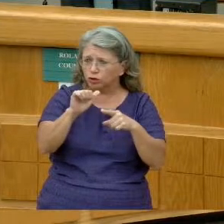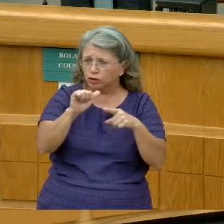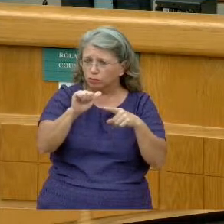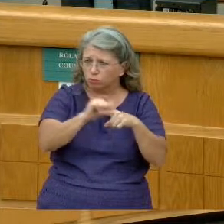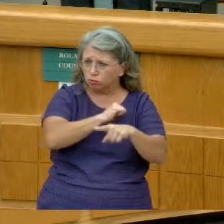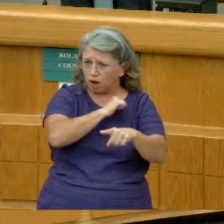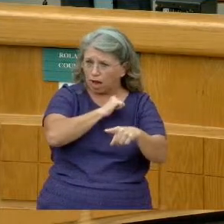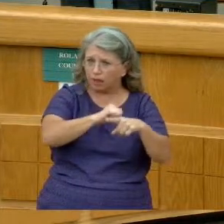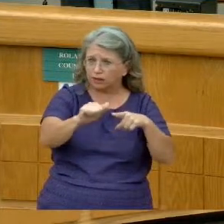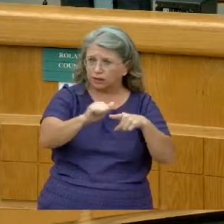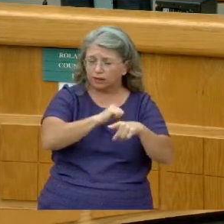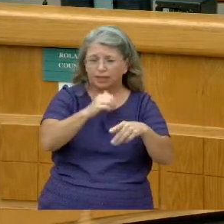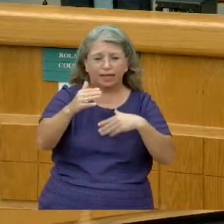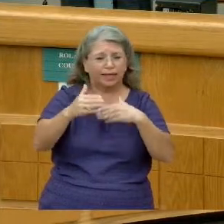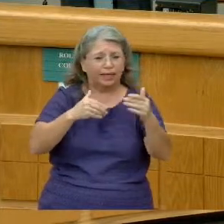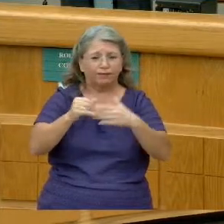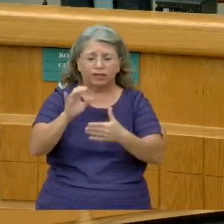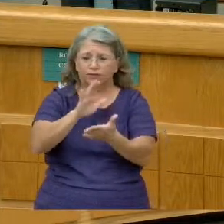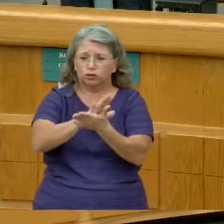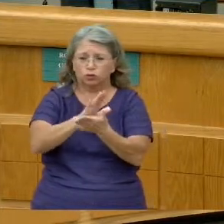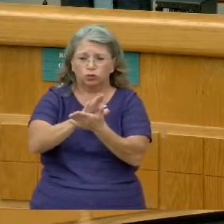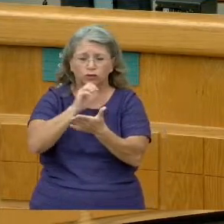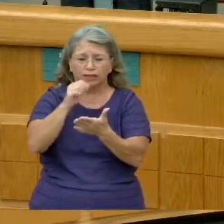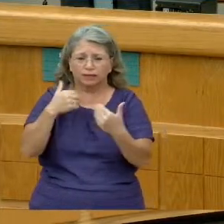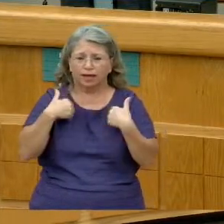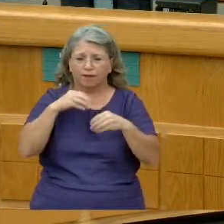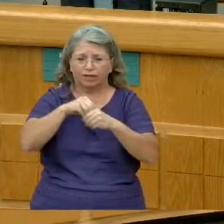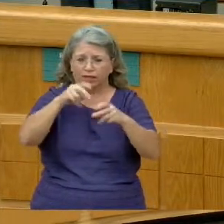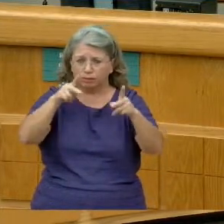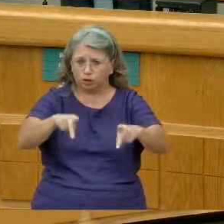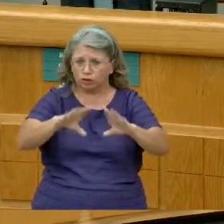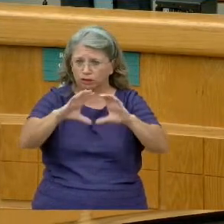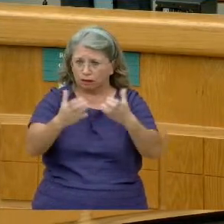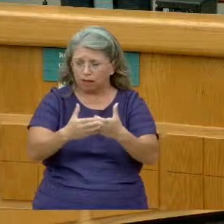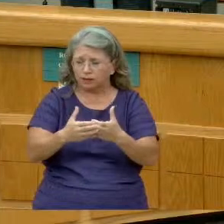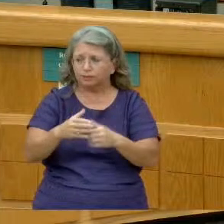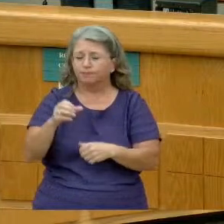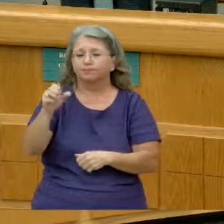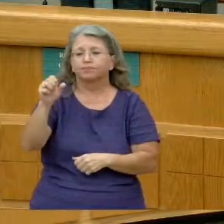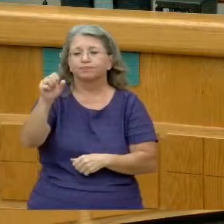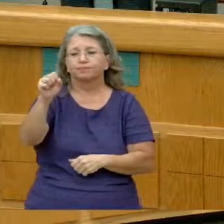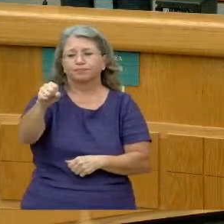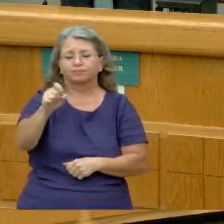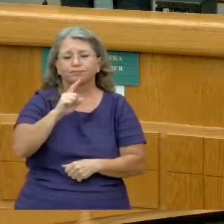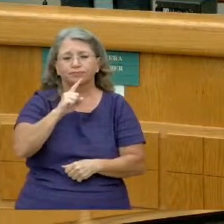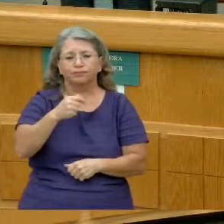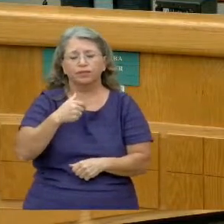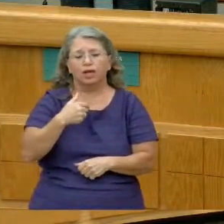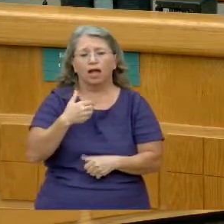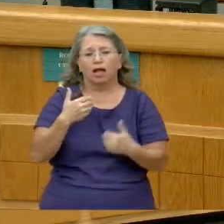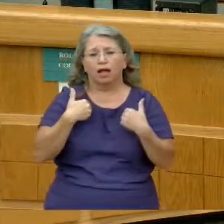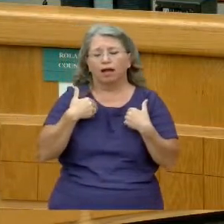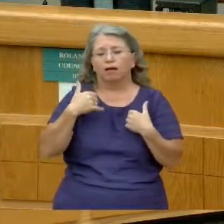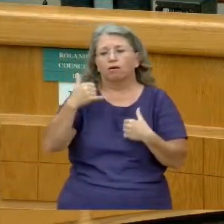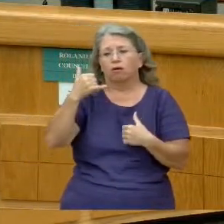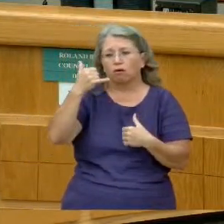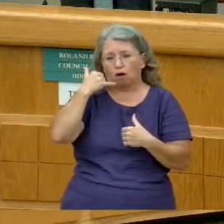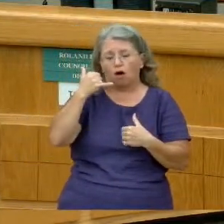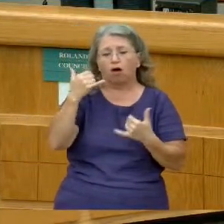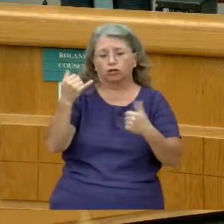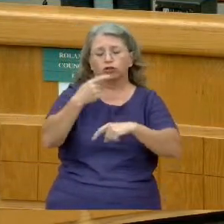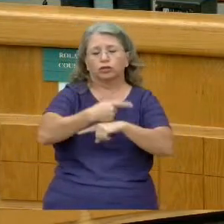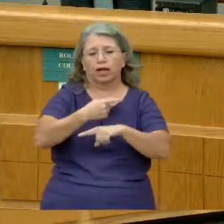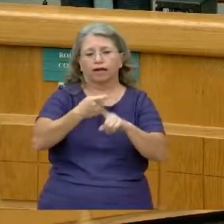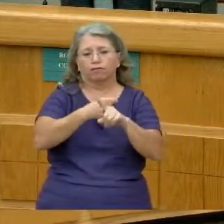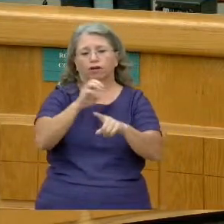person? Right. So as a matter of fact, I was on a big call today with the Education Service Center, number 2, and I